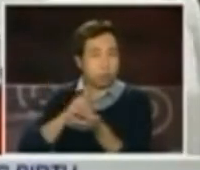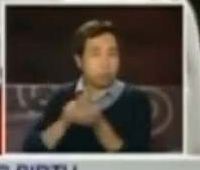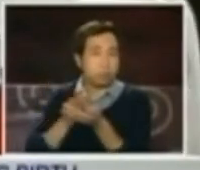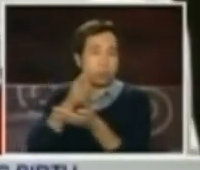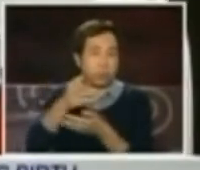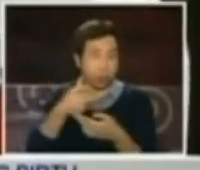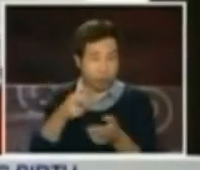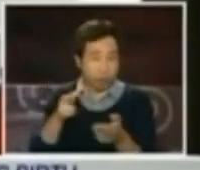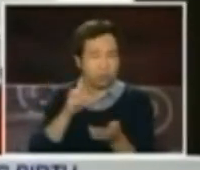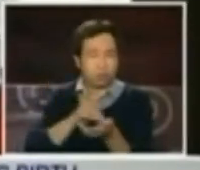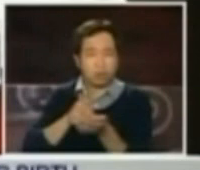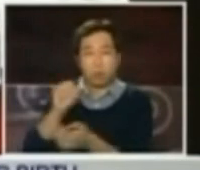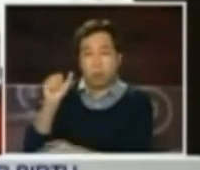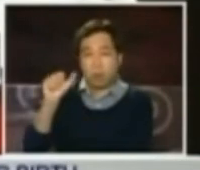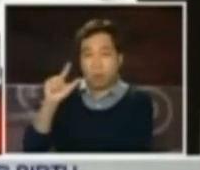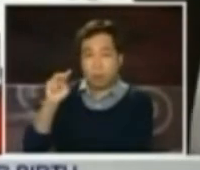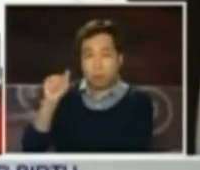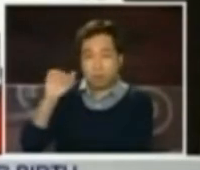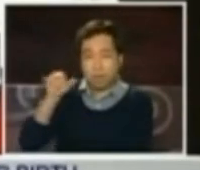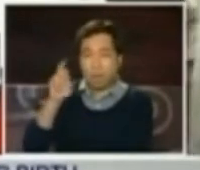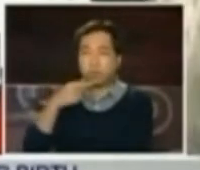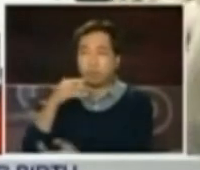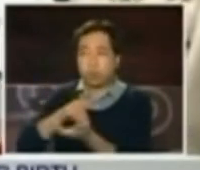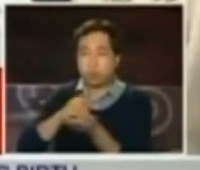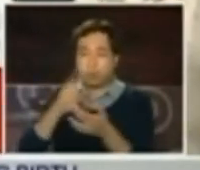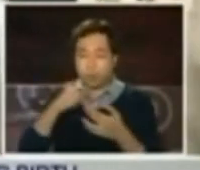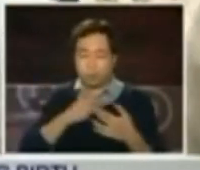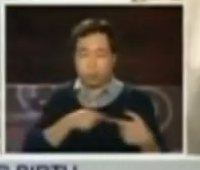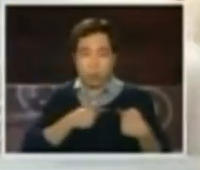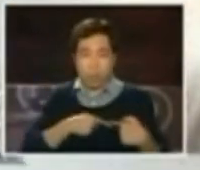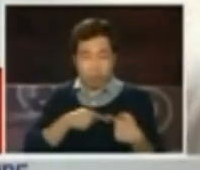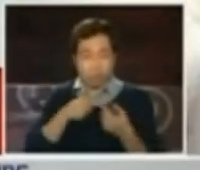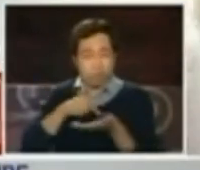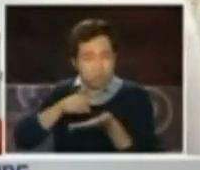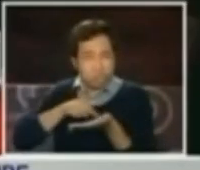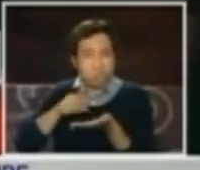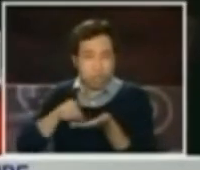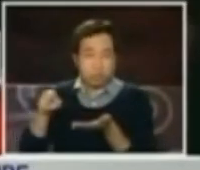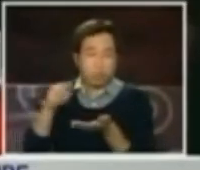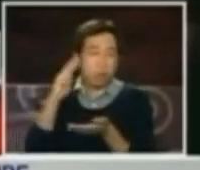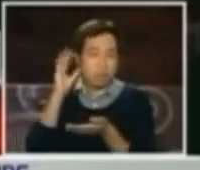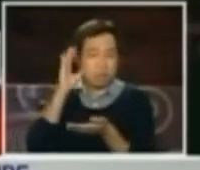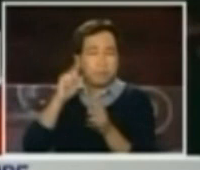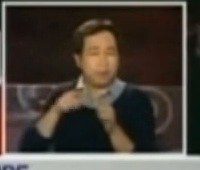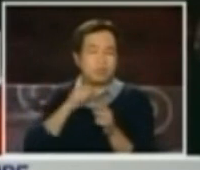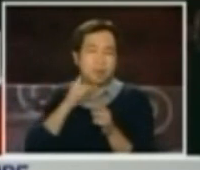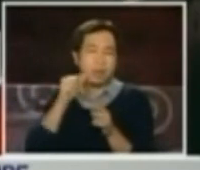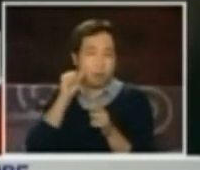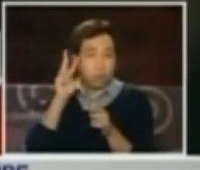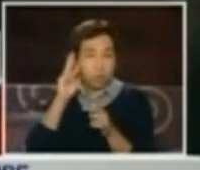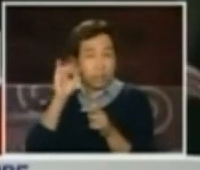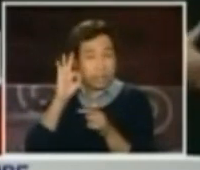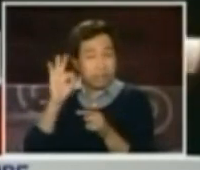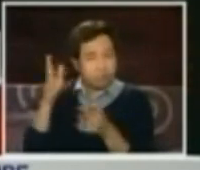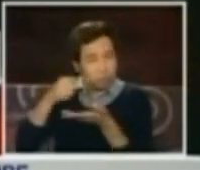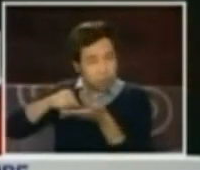room, Dr. Almahar, that is his cardiologist, to perhaps check on him, but I am not aware if she was able to